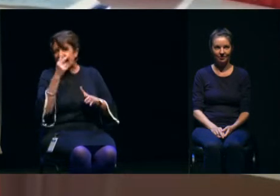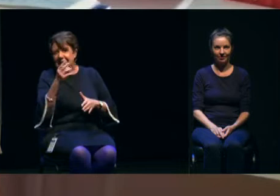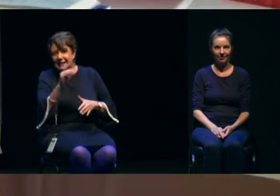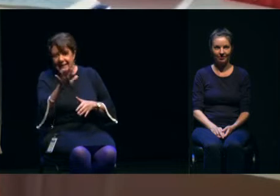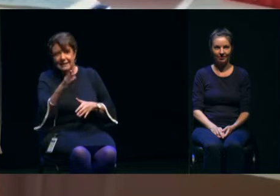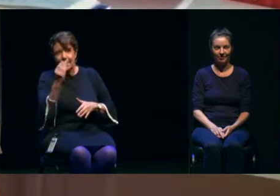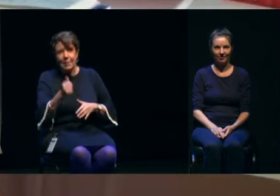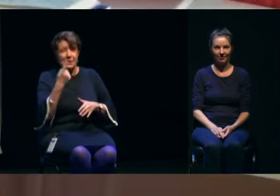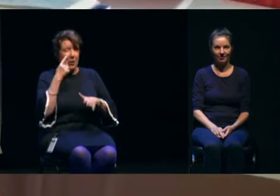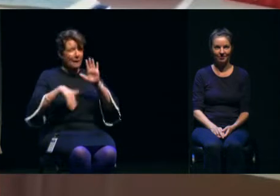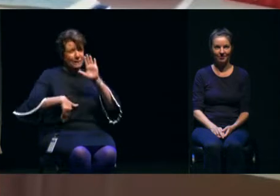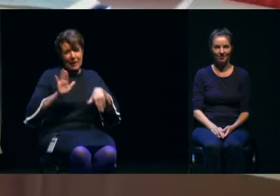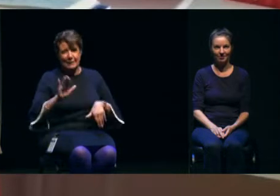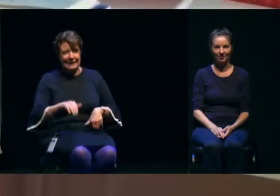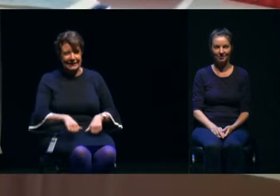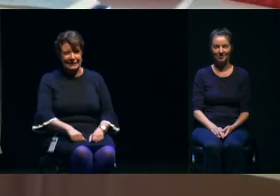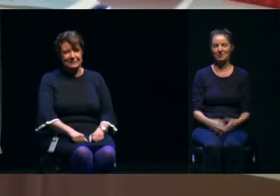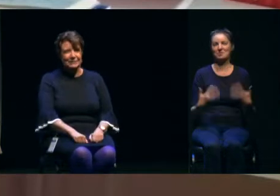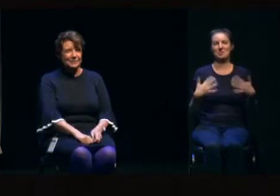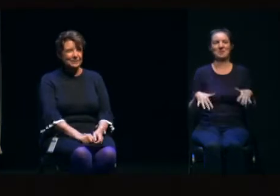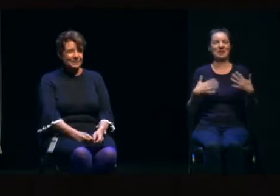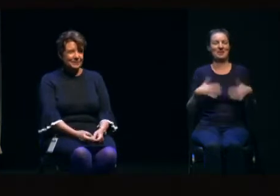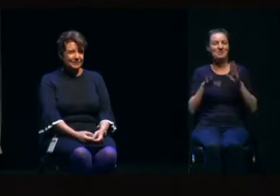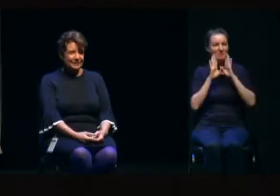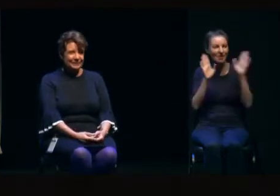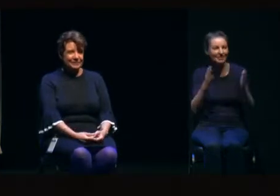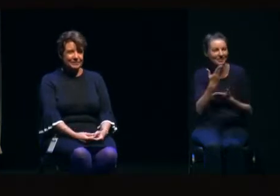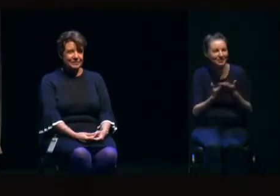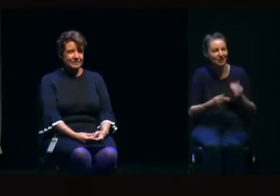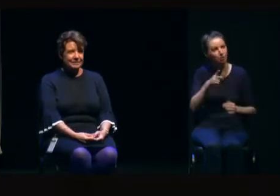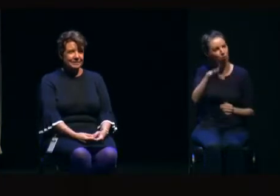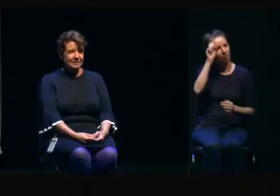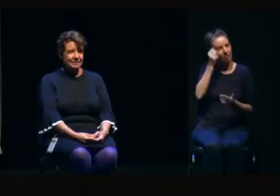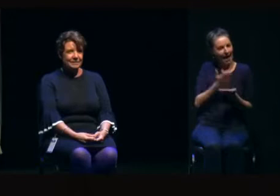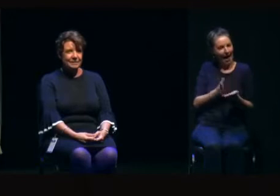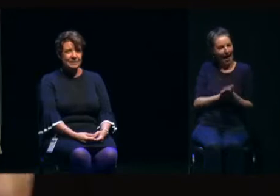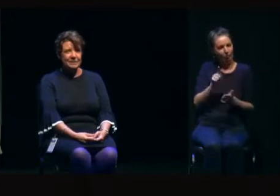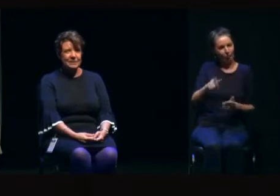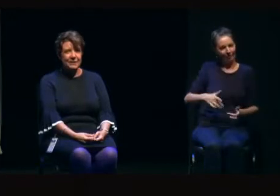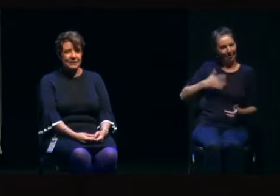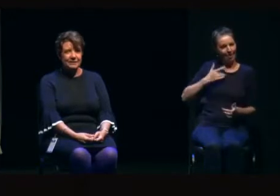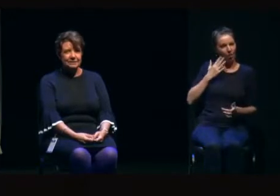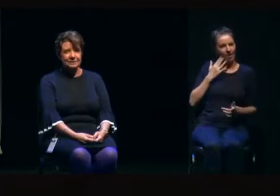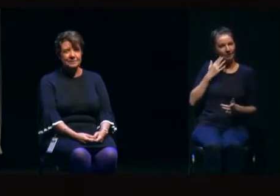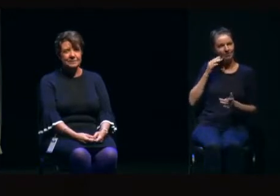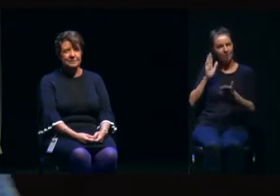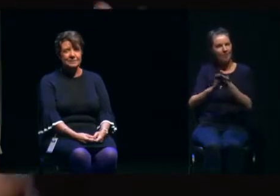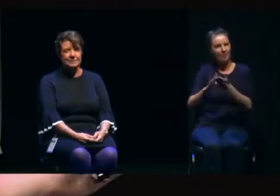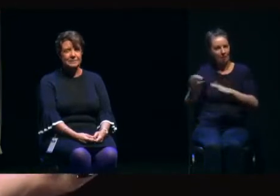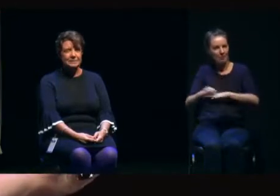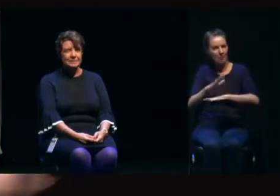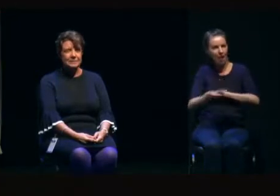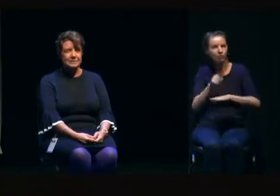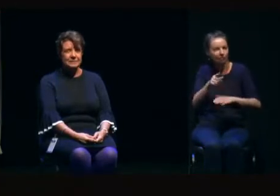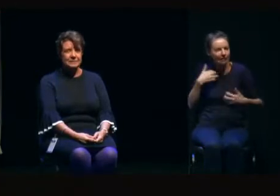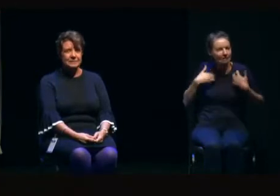looks fabulous. That's such a wonderful story. And do you remember how you felt the day your mother married? Were you excited? Did you just think, what